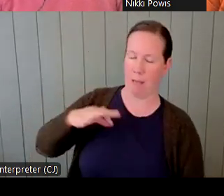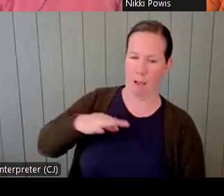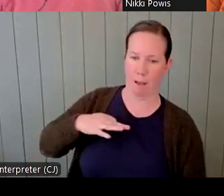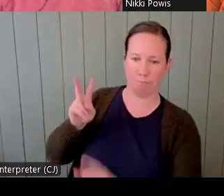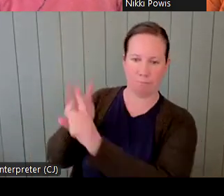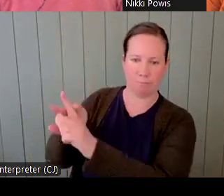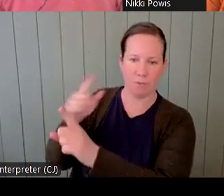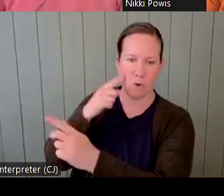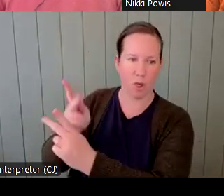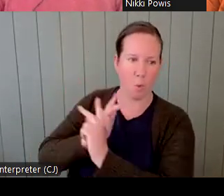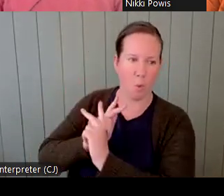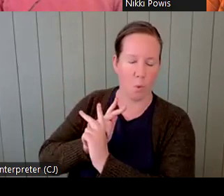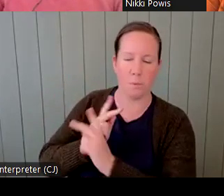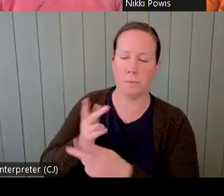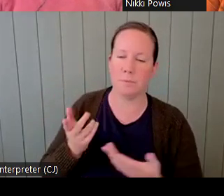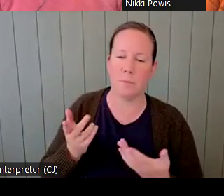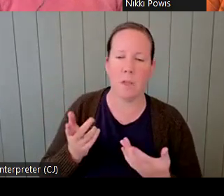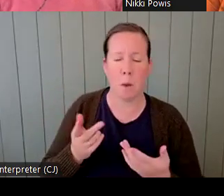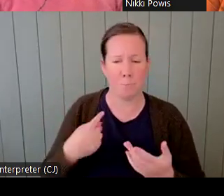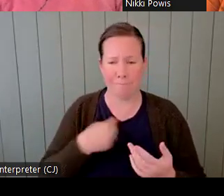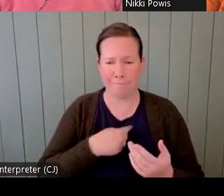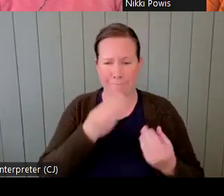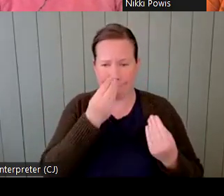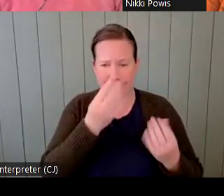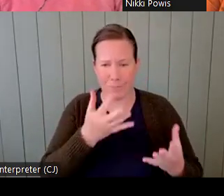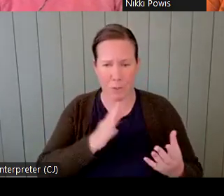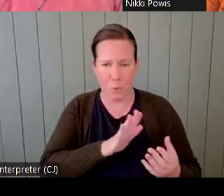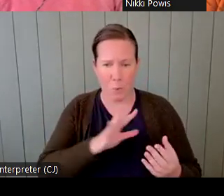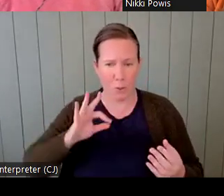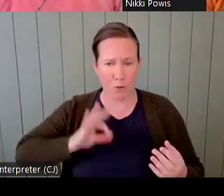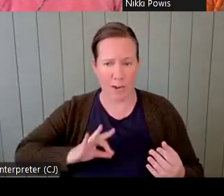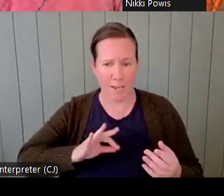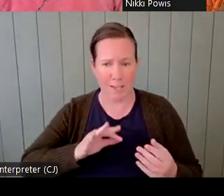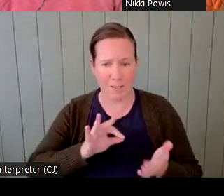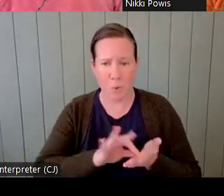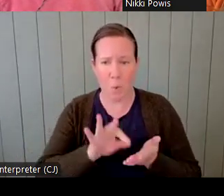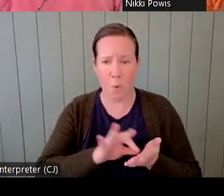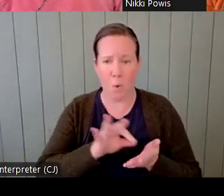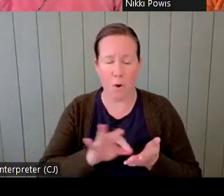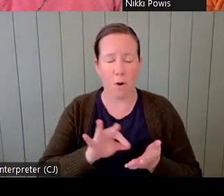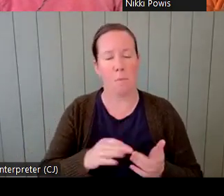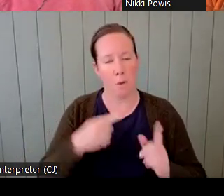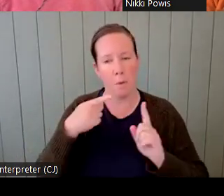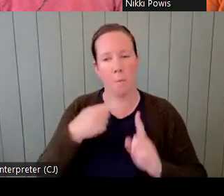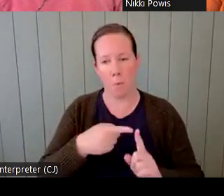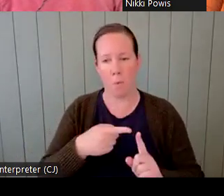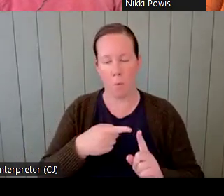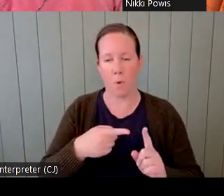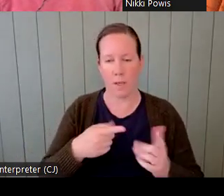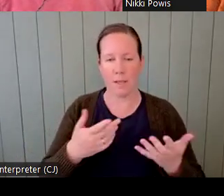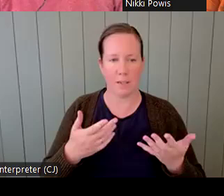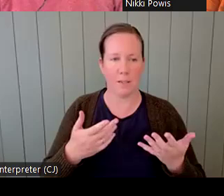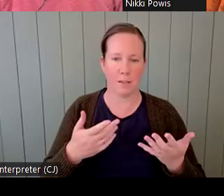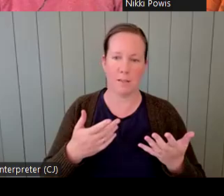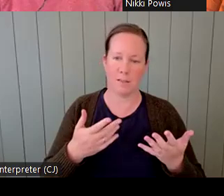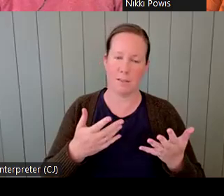the credit score of the business owner, but what we are looking for is it's a character-based lending process.